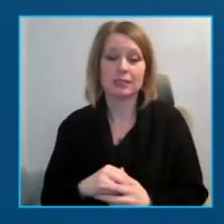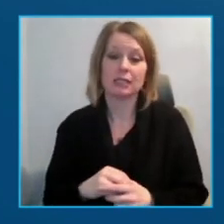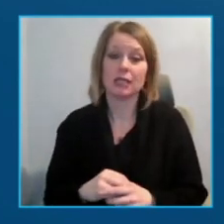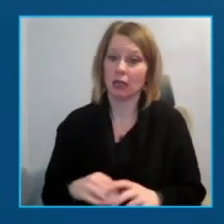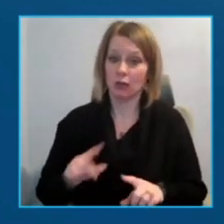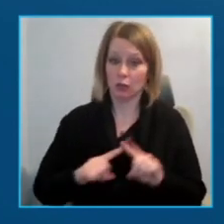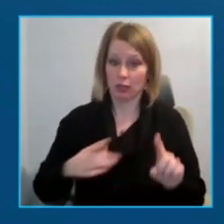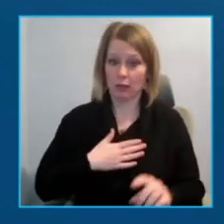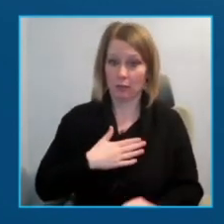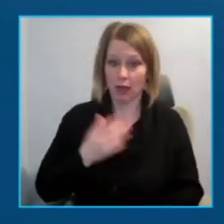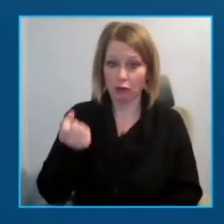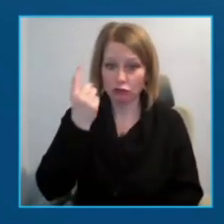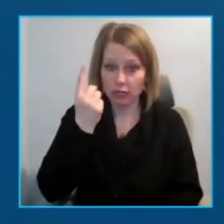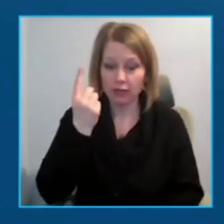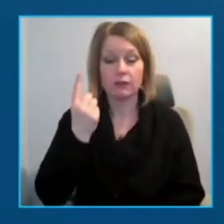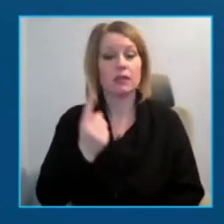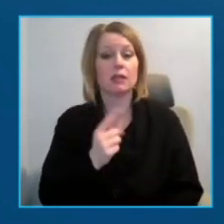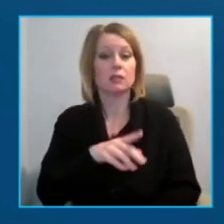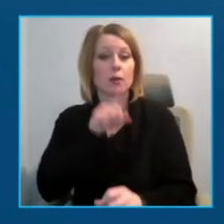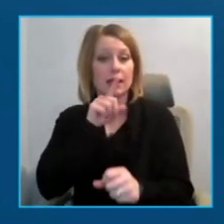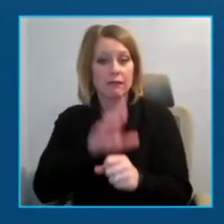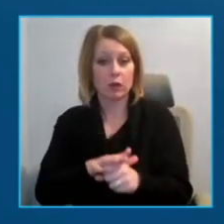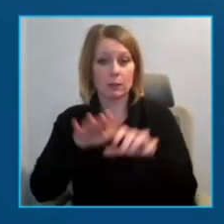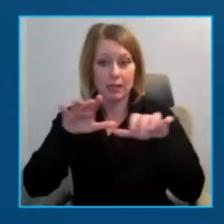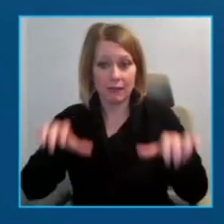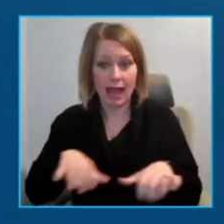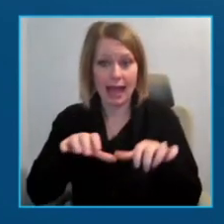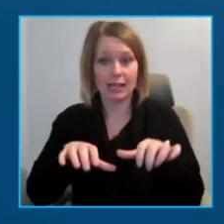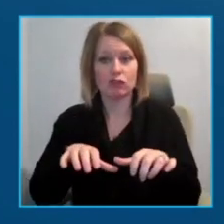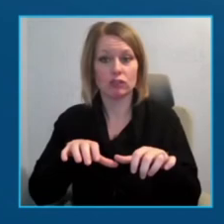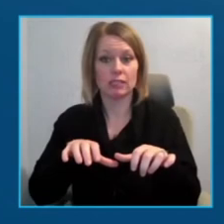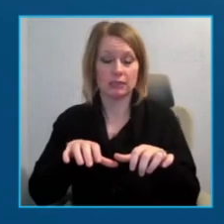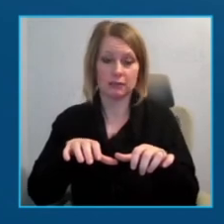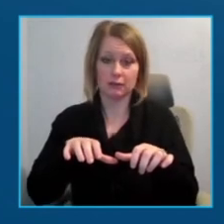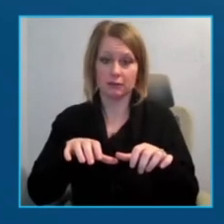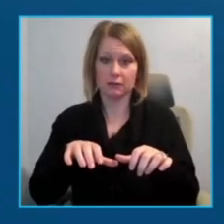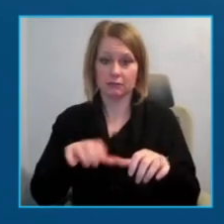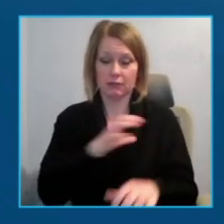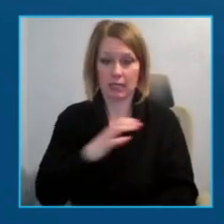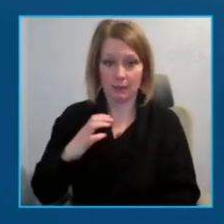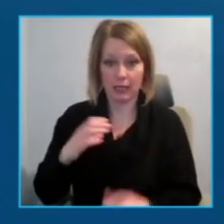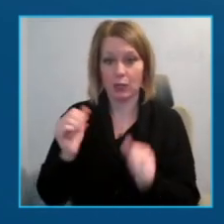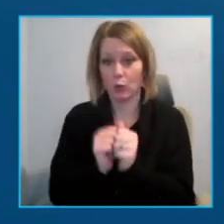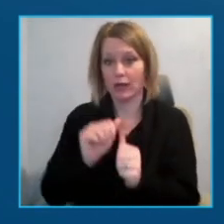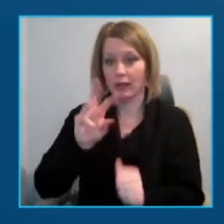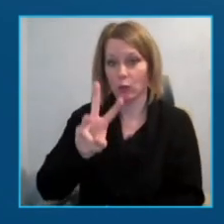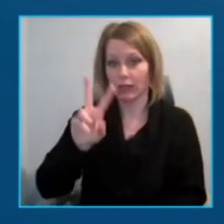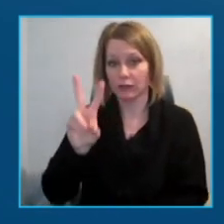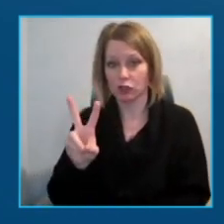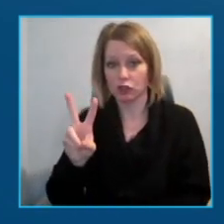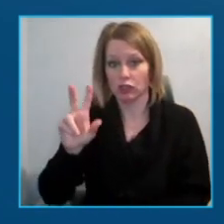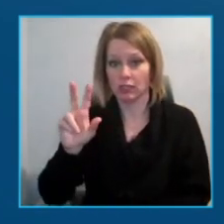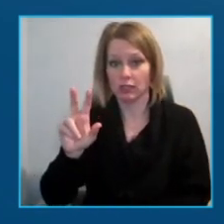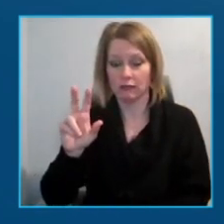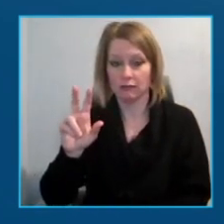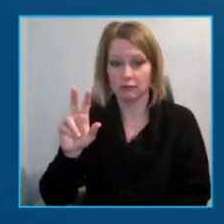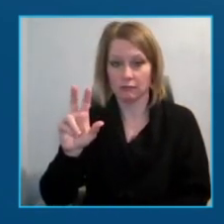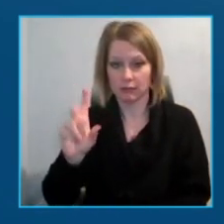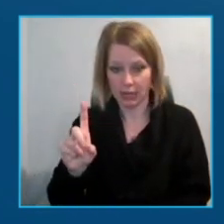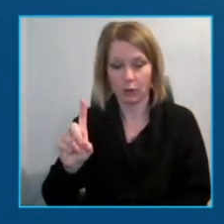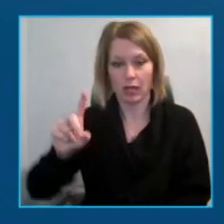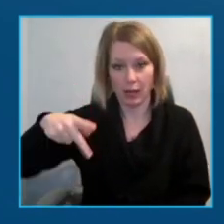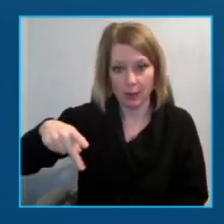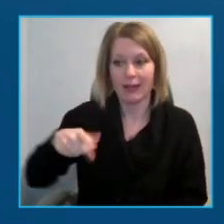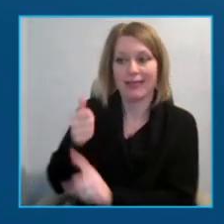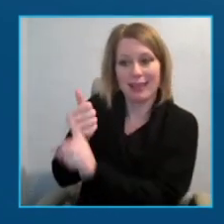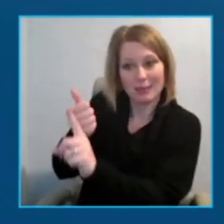is that the Affirmative Action Committee of the West Virginia Democratic Party create their affirmative action